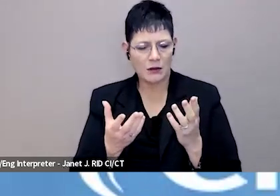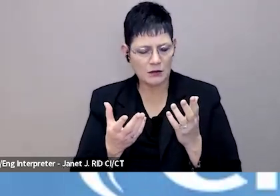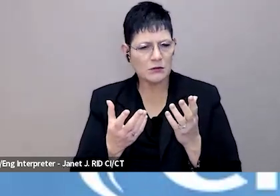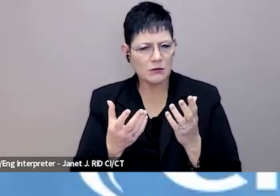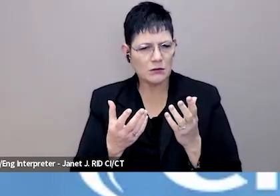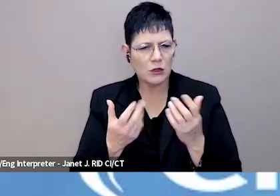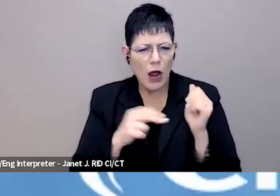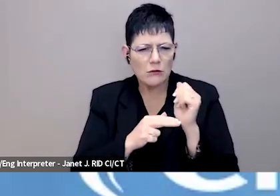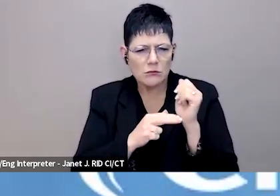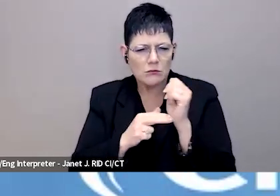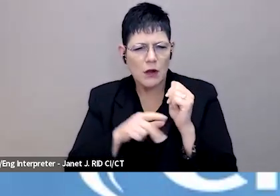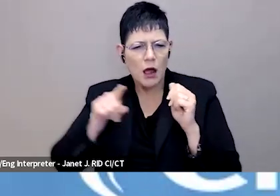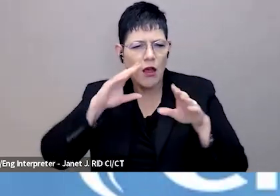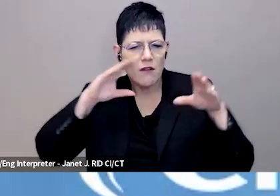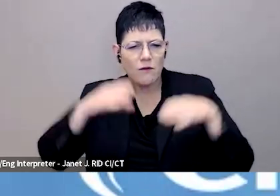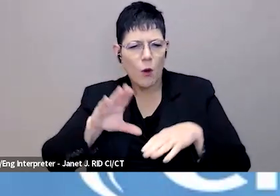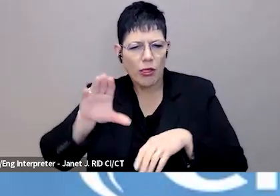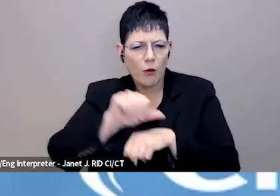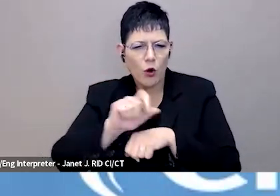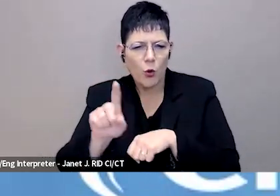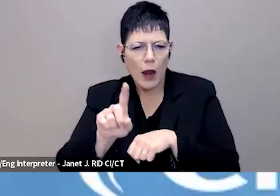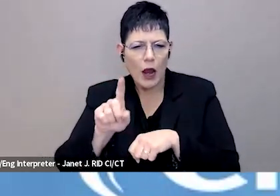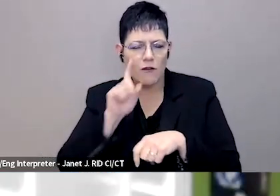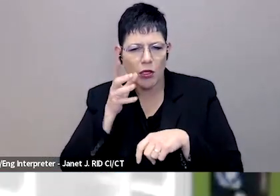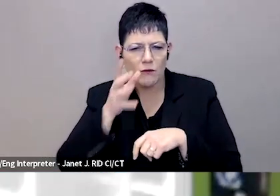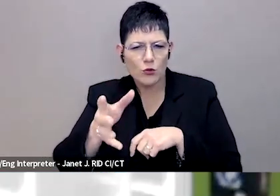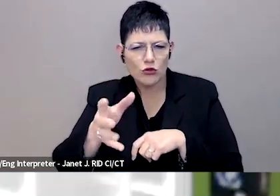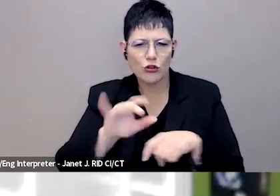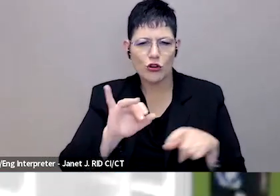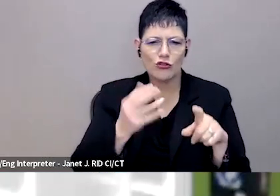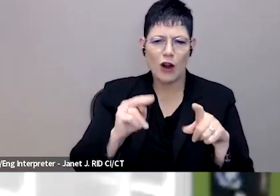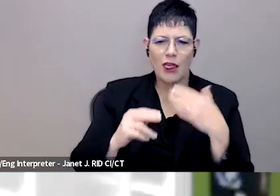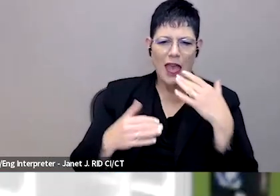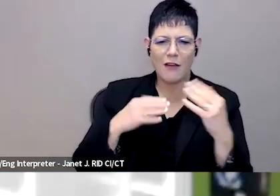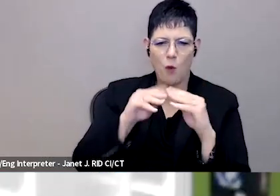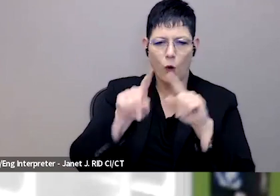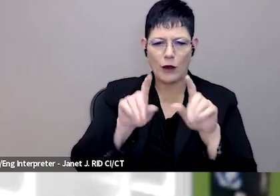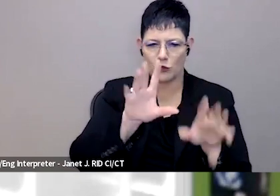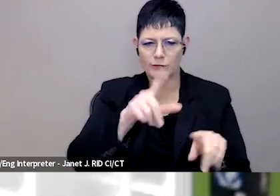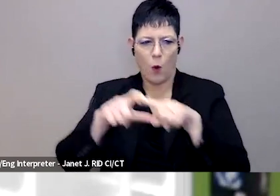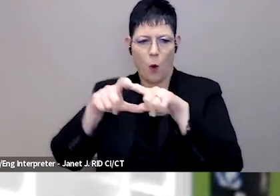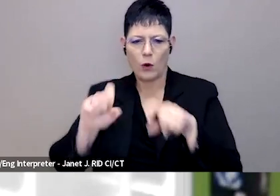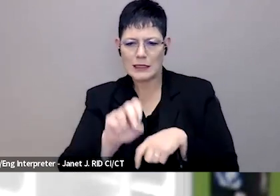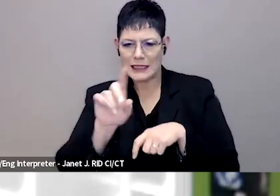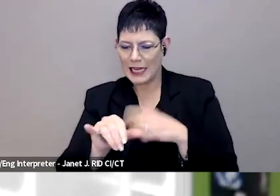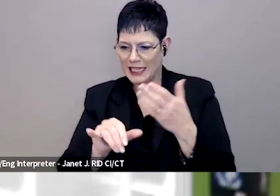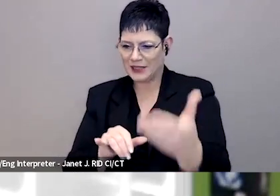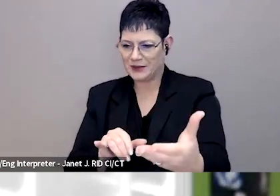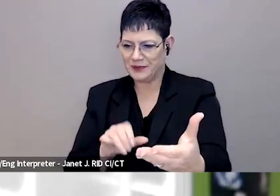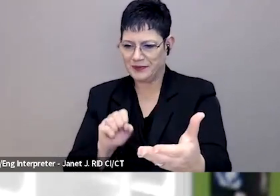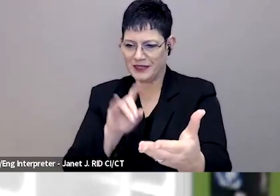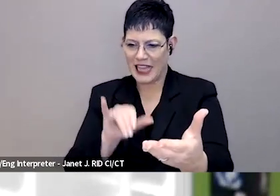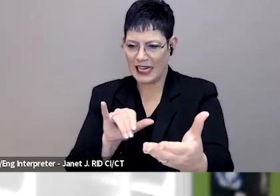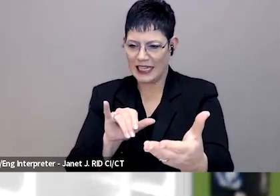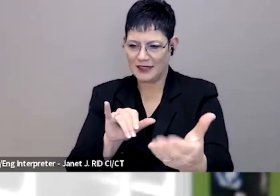kind of looking at and where they're focusing efforts as they kind of look ahead. Yeah, excellent. All right, I got more questions, but Sandy, let's let you